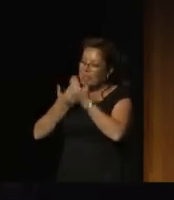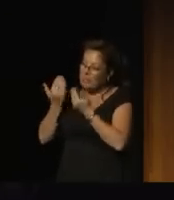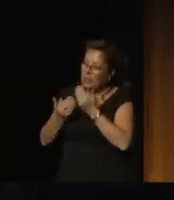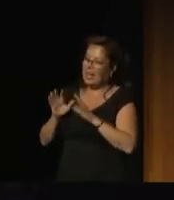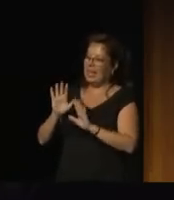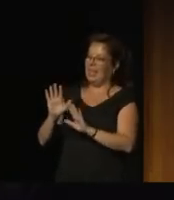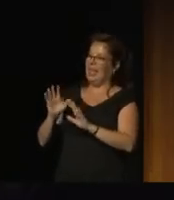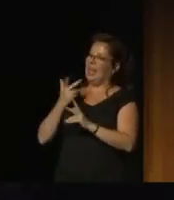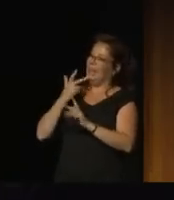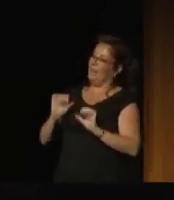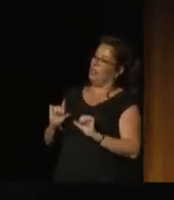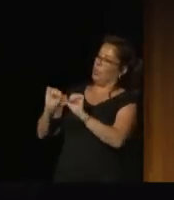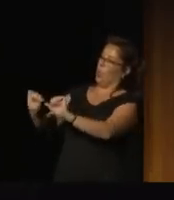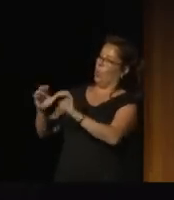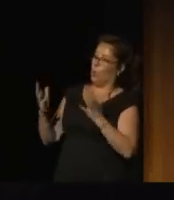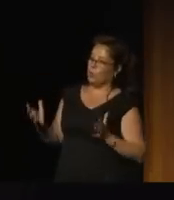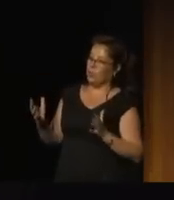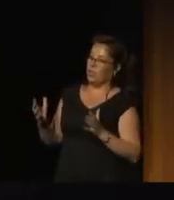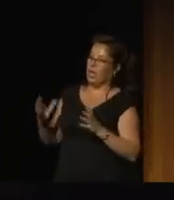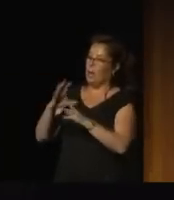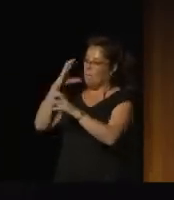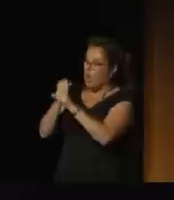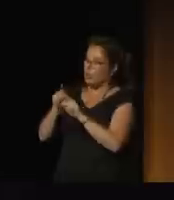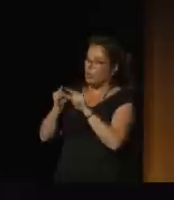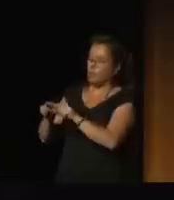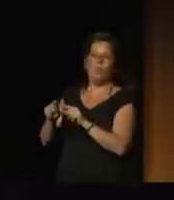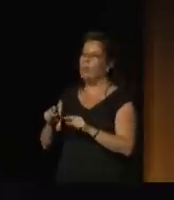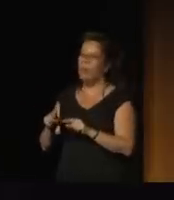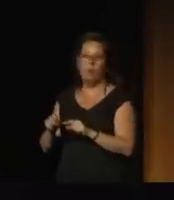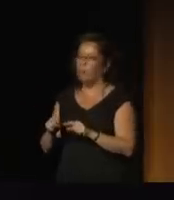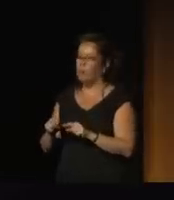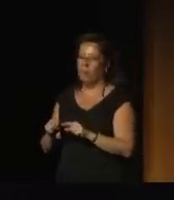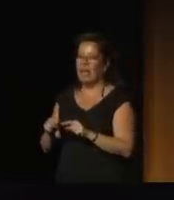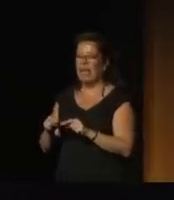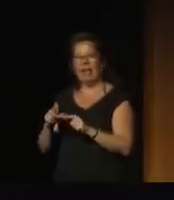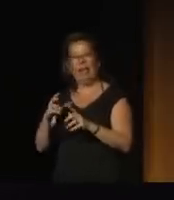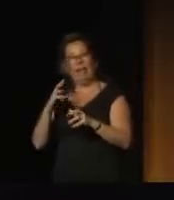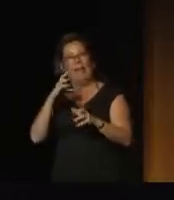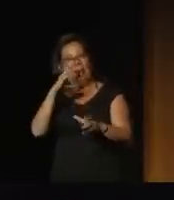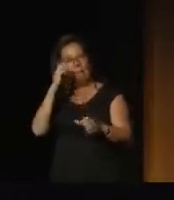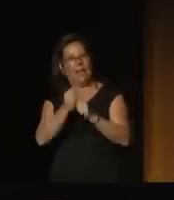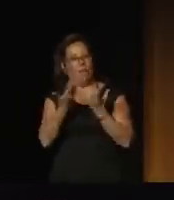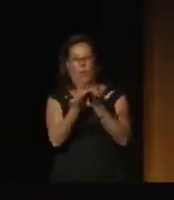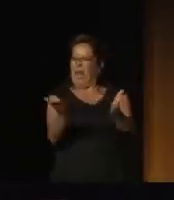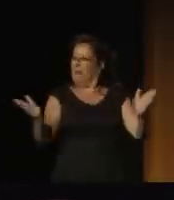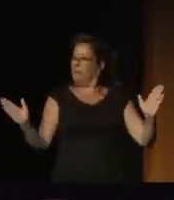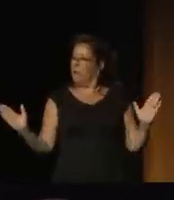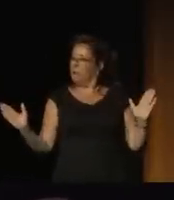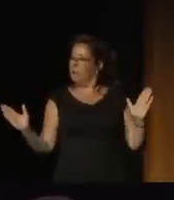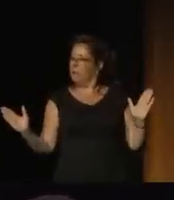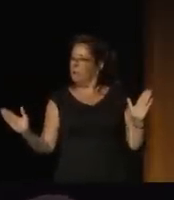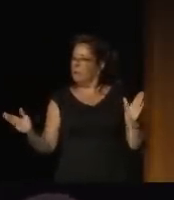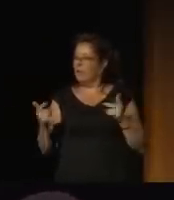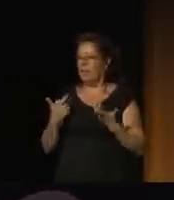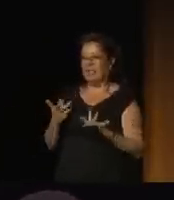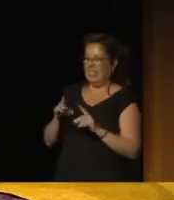that it belongs to you and not to everyone else in America, is in and of itself pretty racist. And if you can't figure that out, I really can't